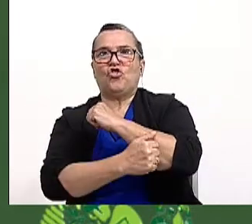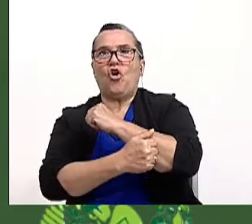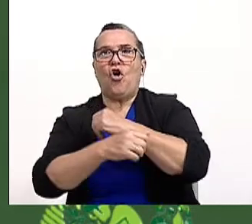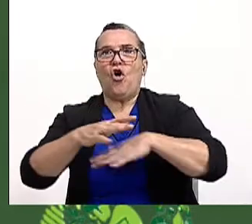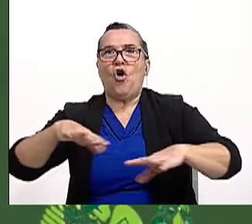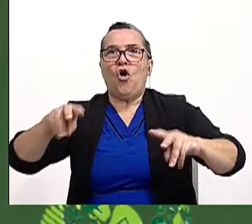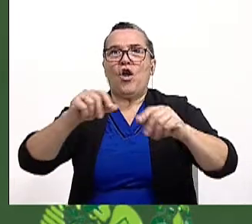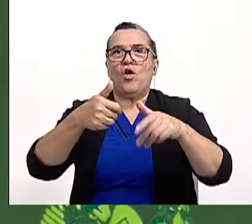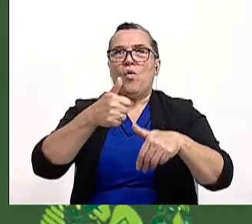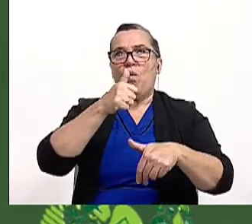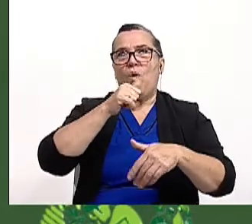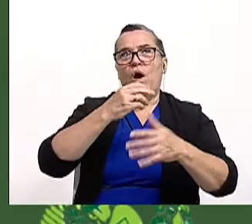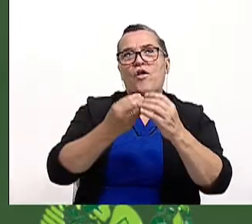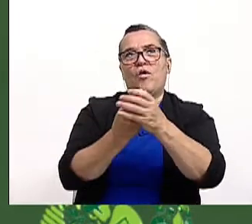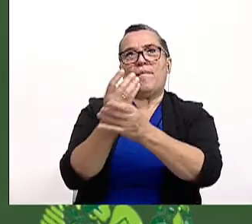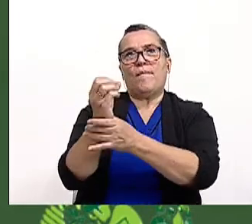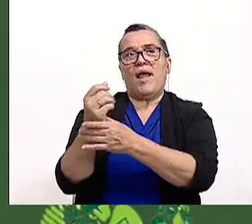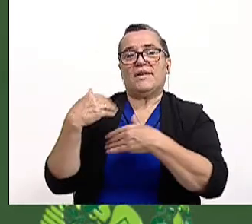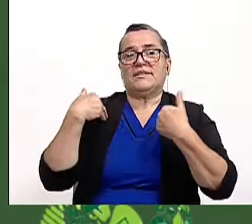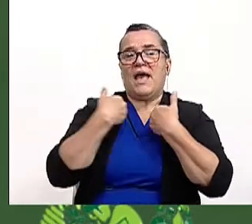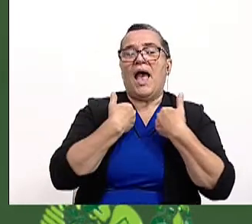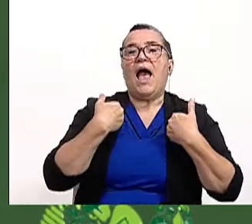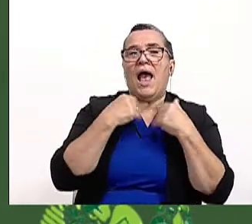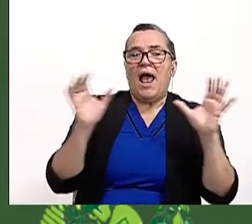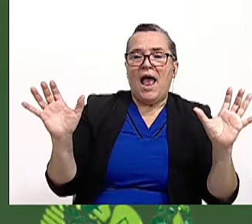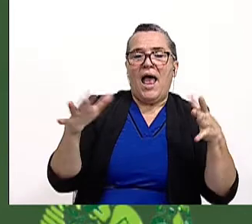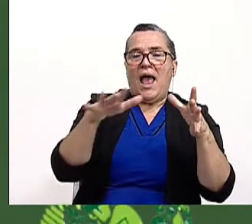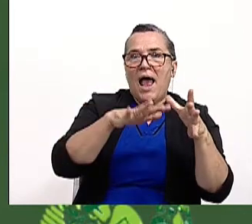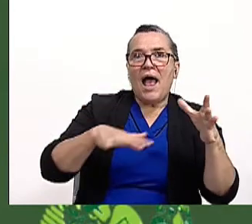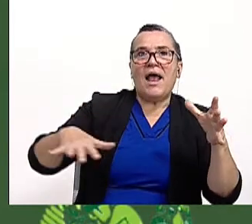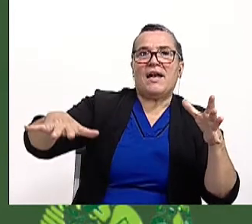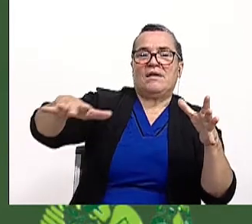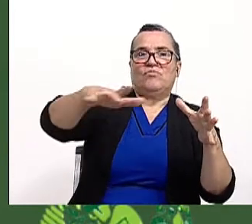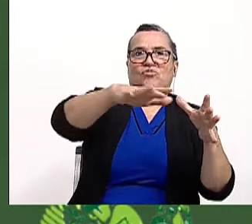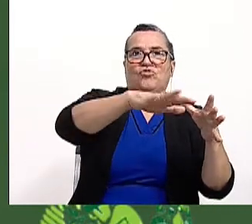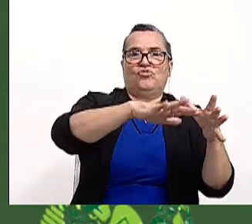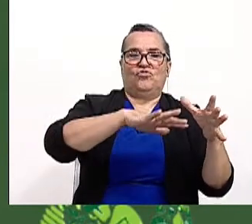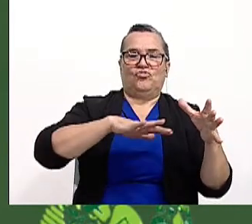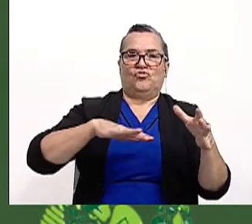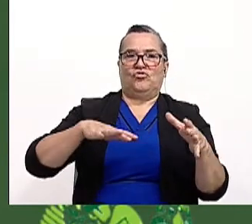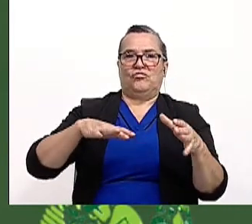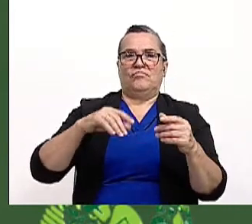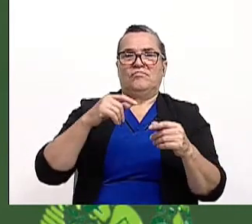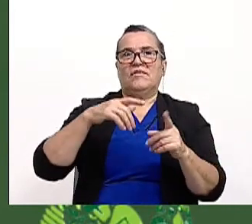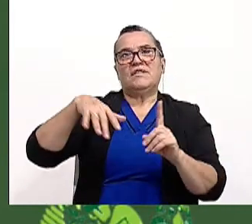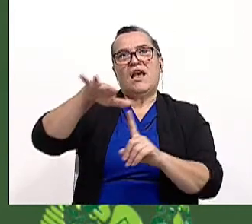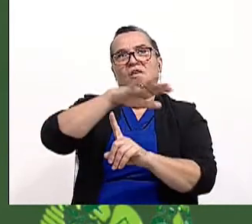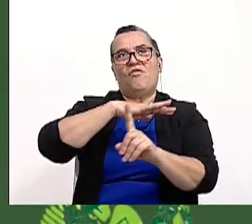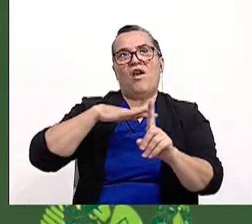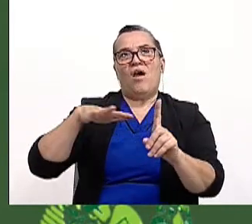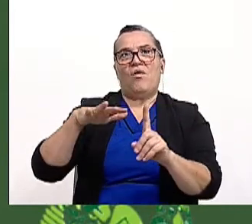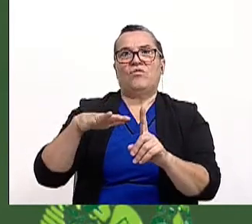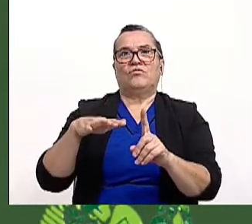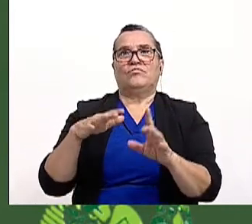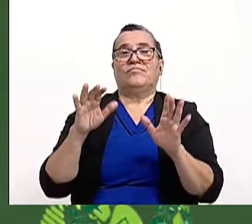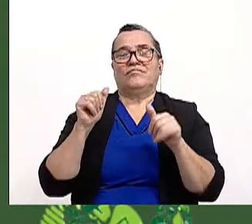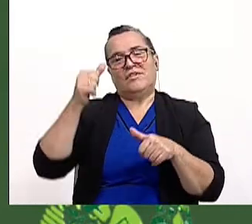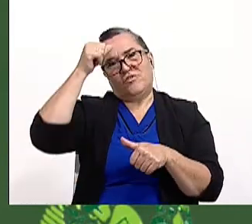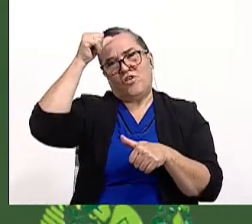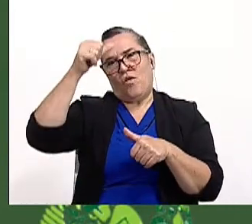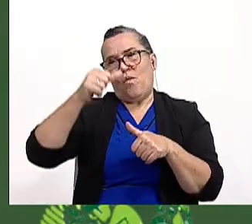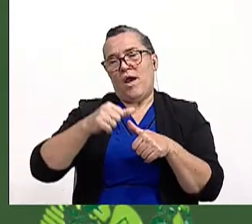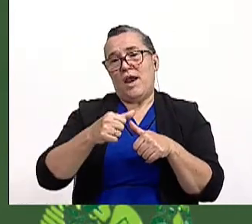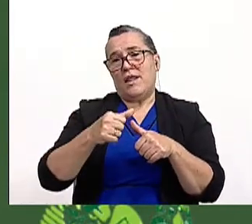animals, make up the environment. It is everything around us. Like, and remember that plants